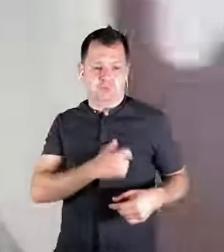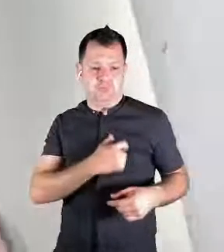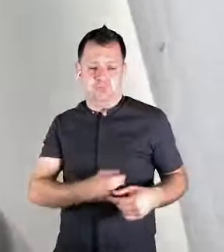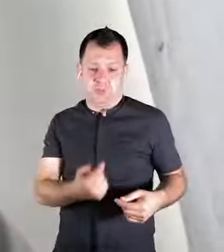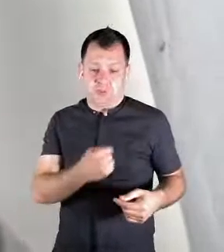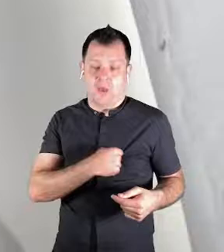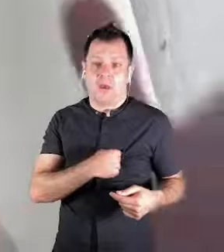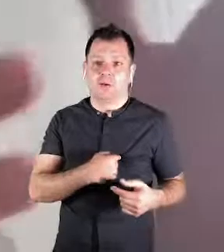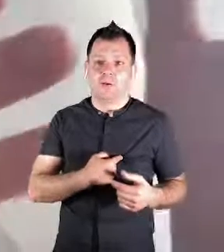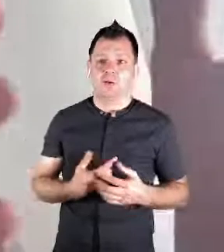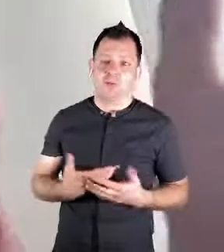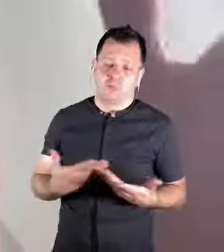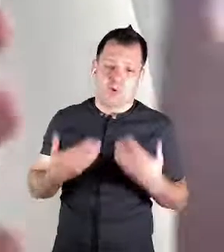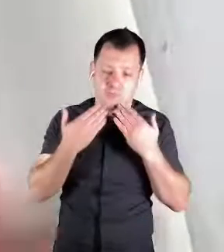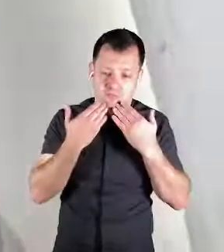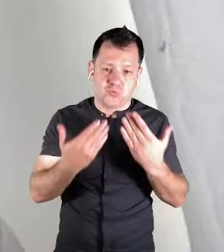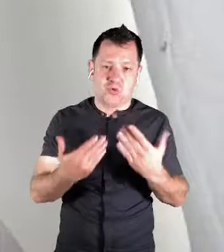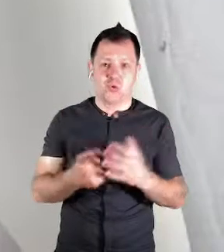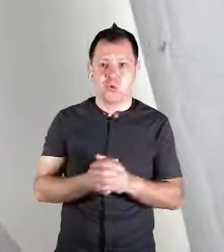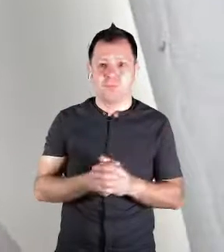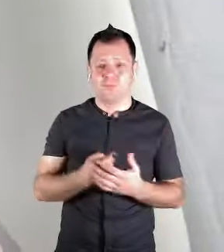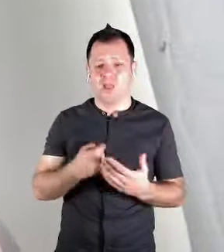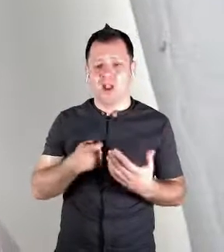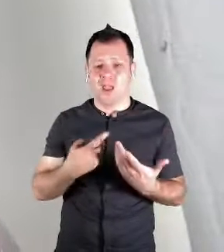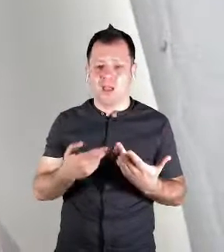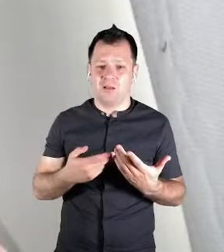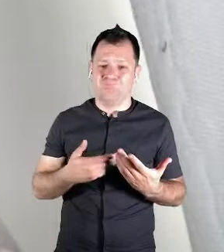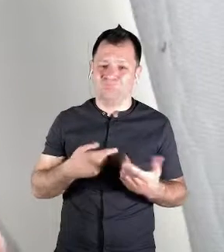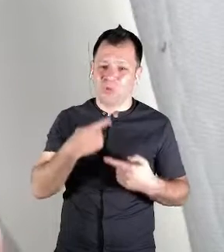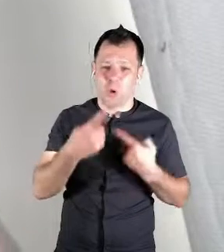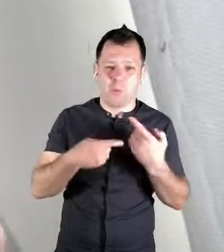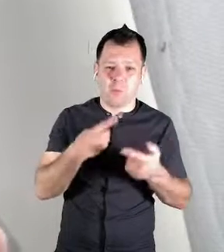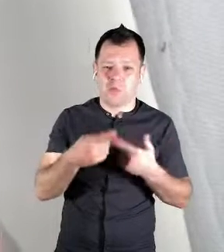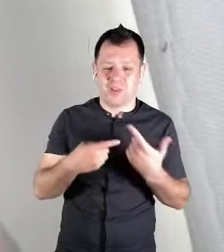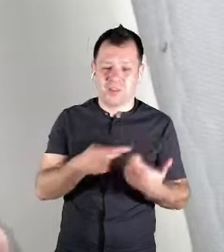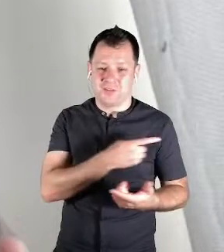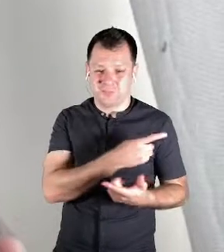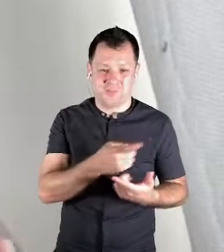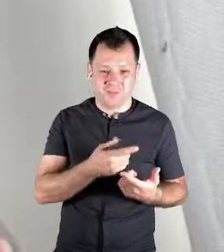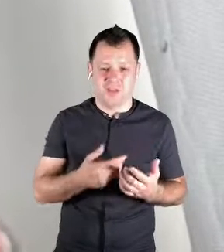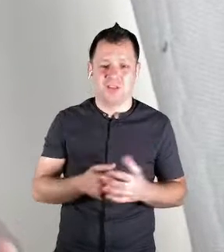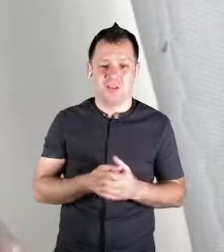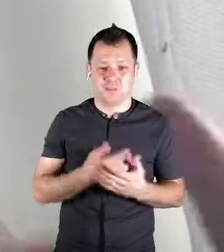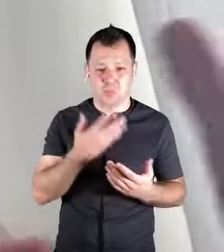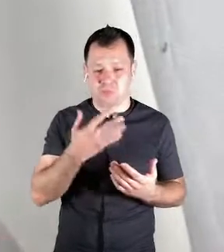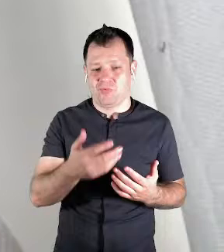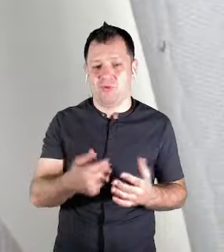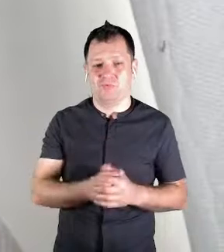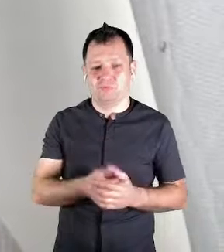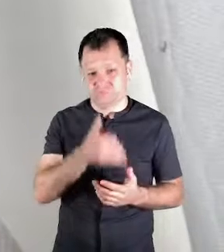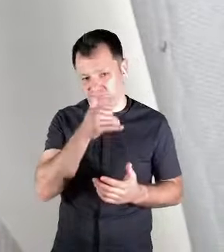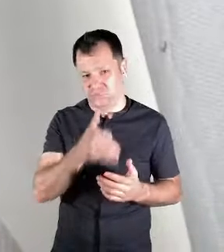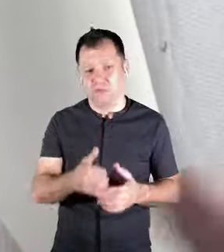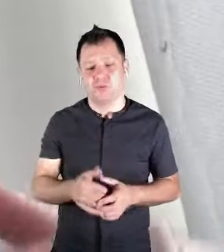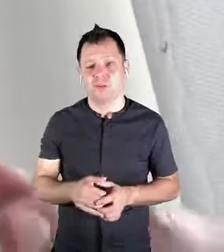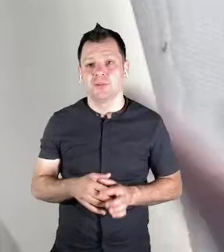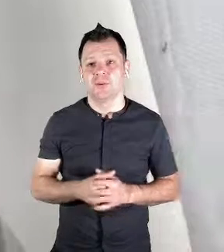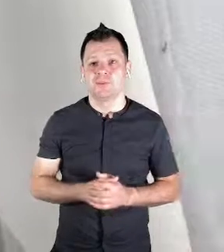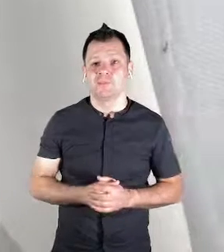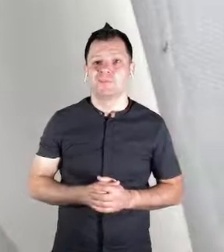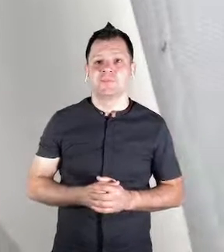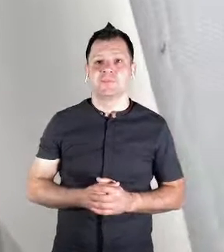this this group I'm talking about is somehow, I don't know really why,